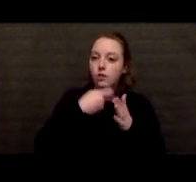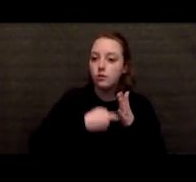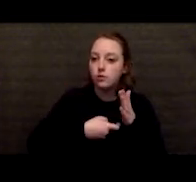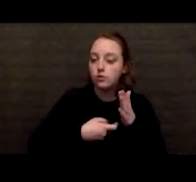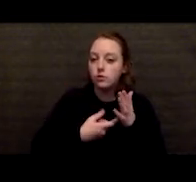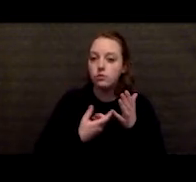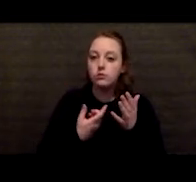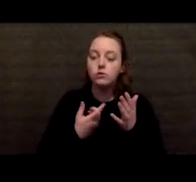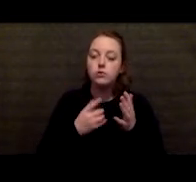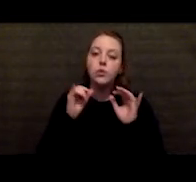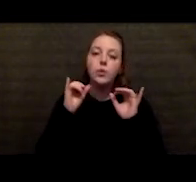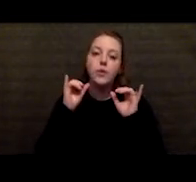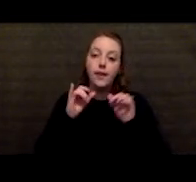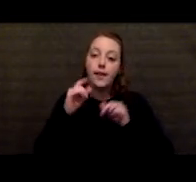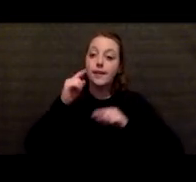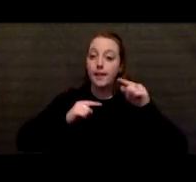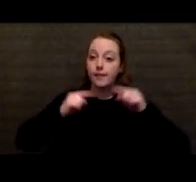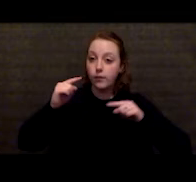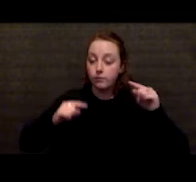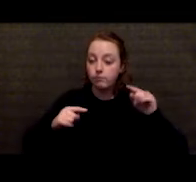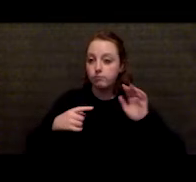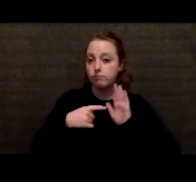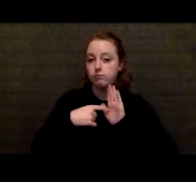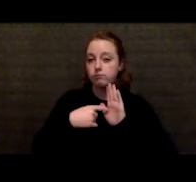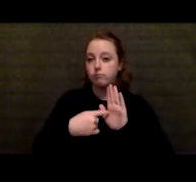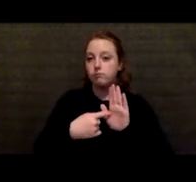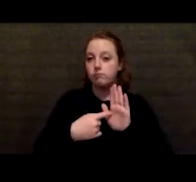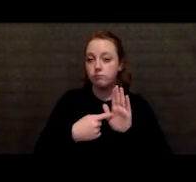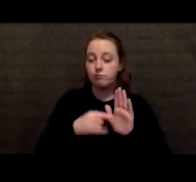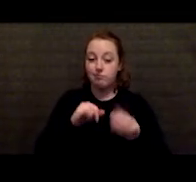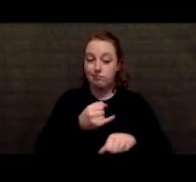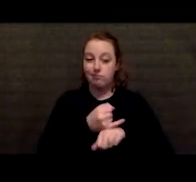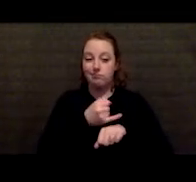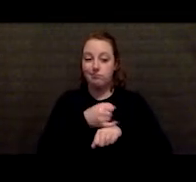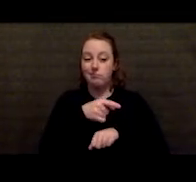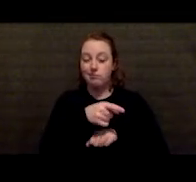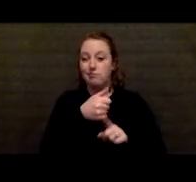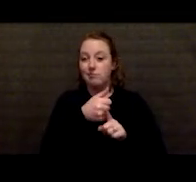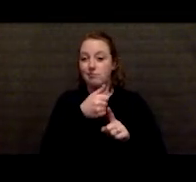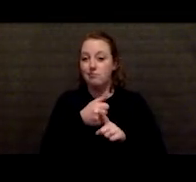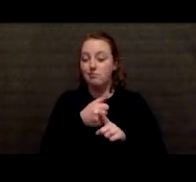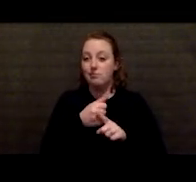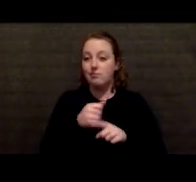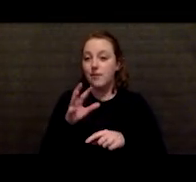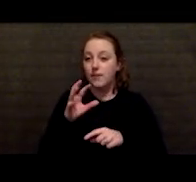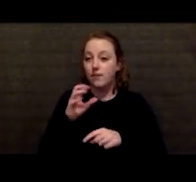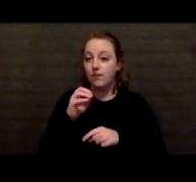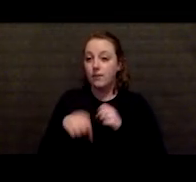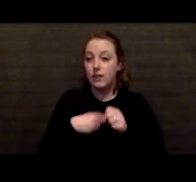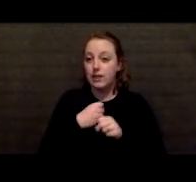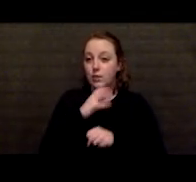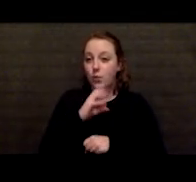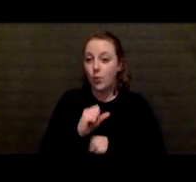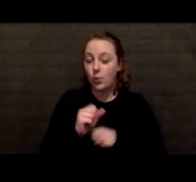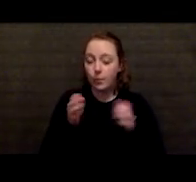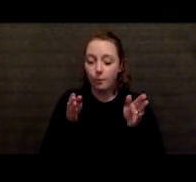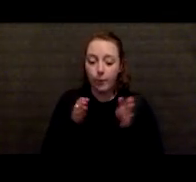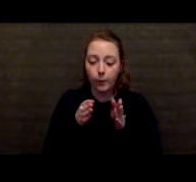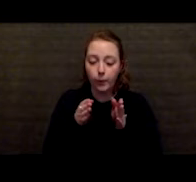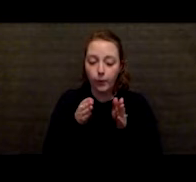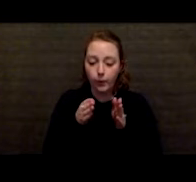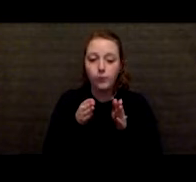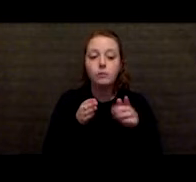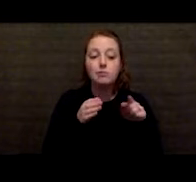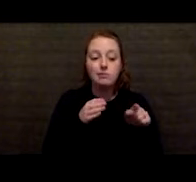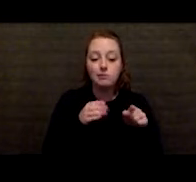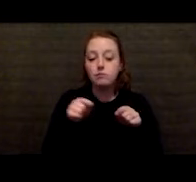So it reflects that diversity. And it was a 50-year-old campus on a very small site that build a replacement school next to